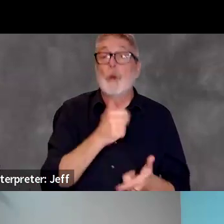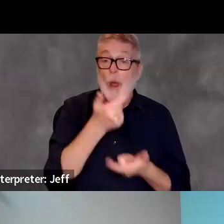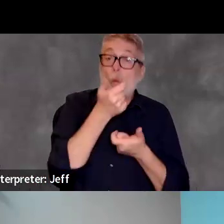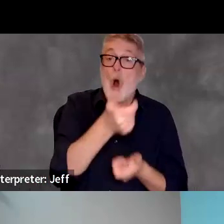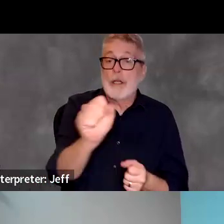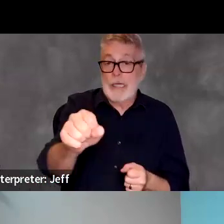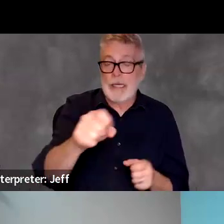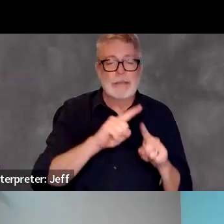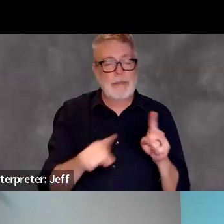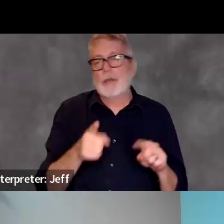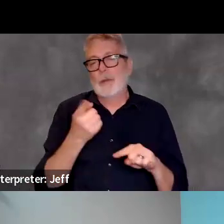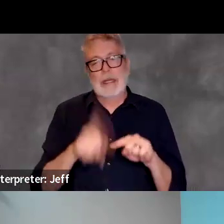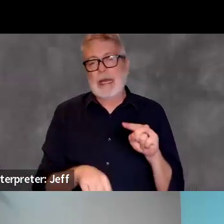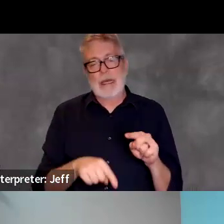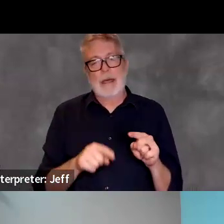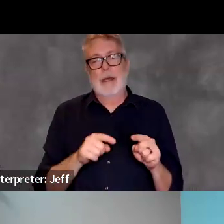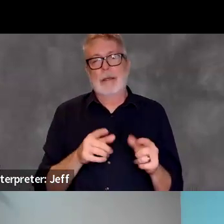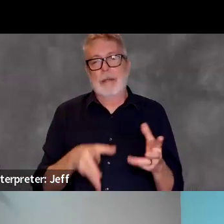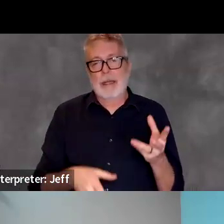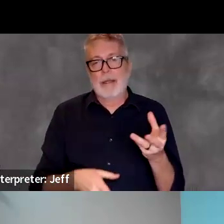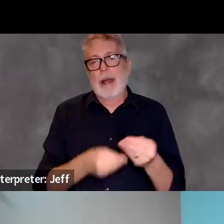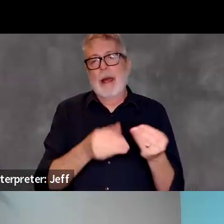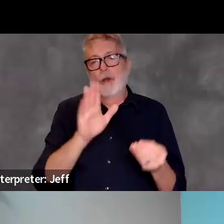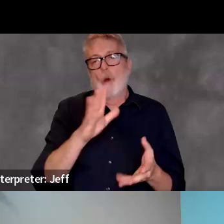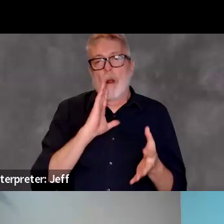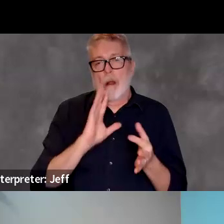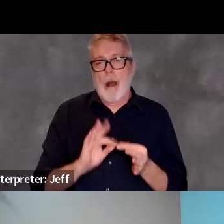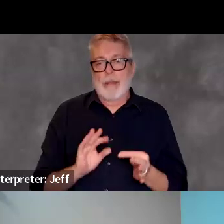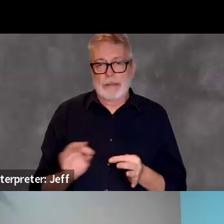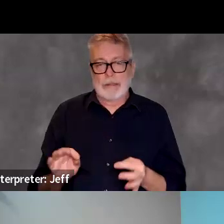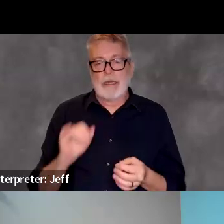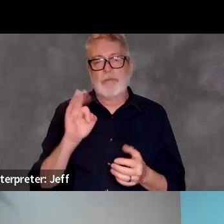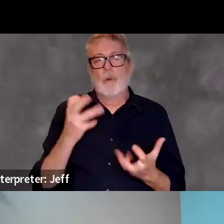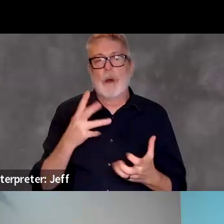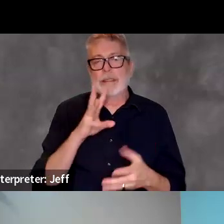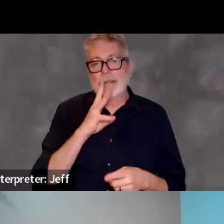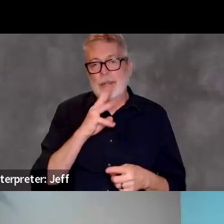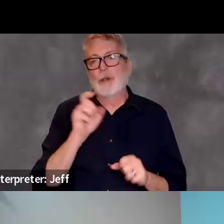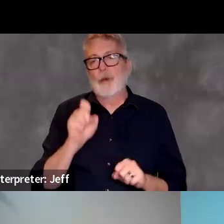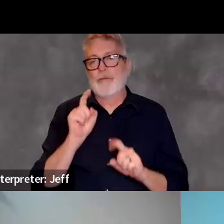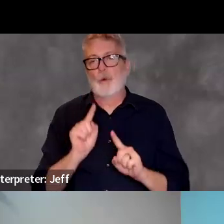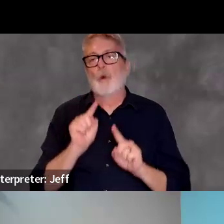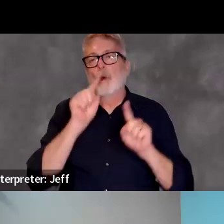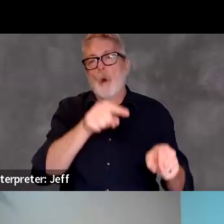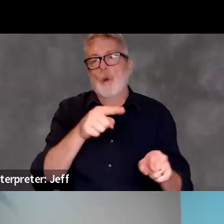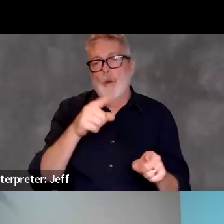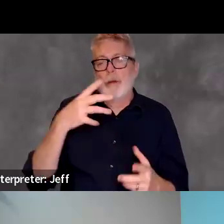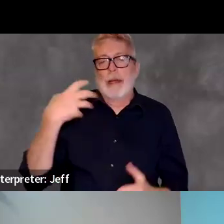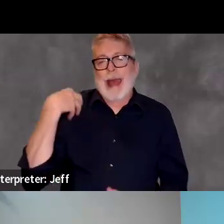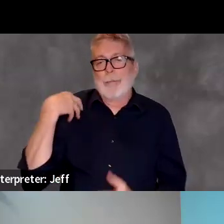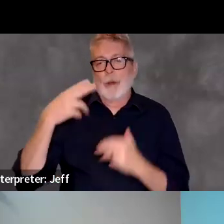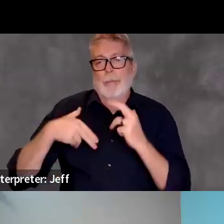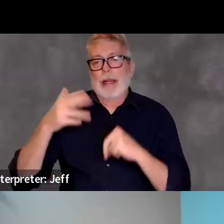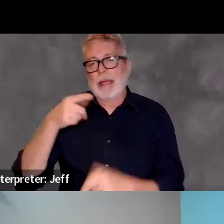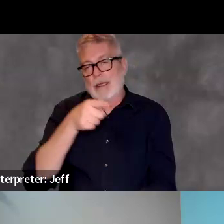follow that link and go ahead and watch the subcommittee. If you want to speak, you have to be present at the Capitol to